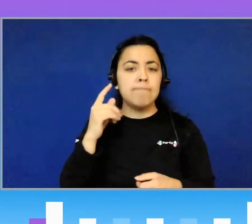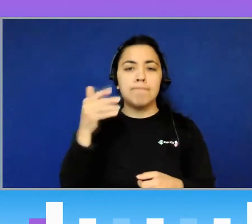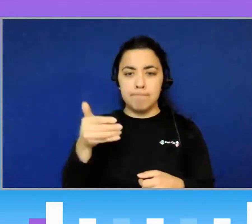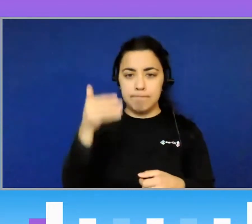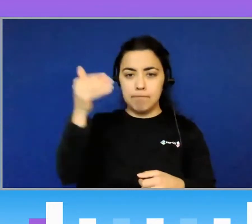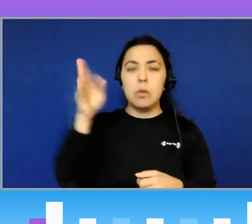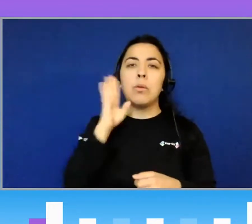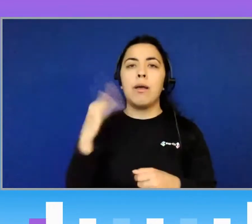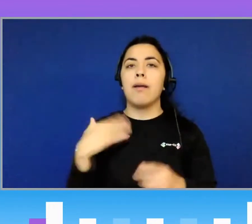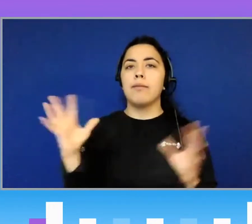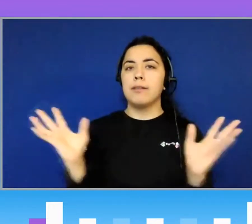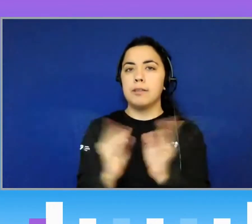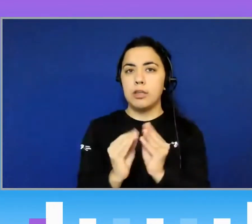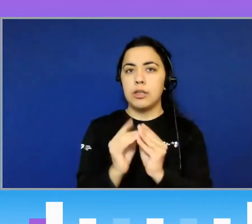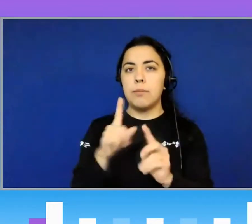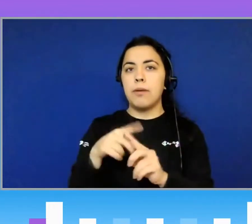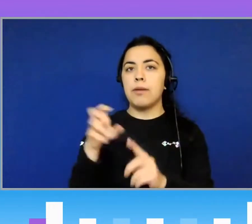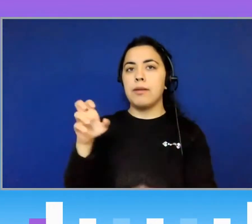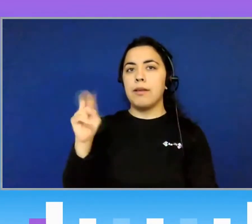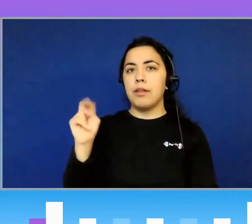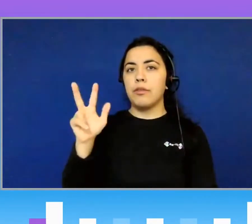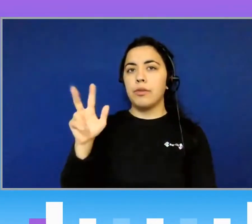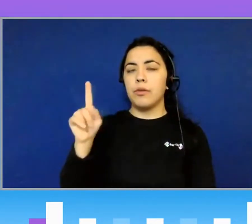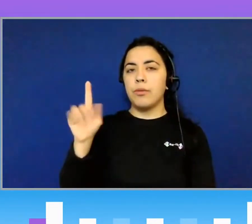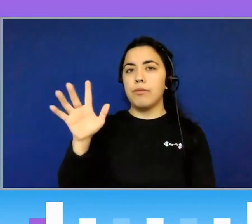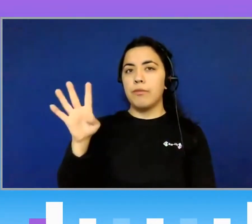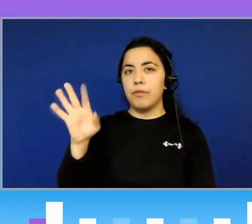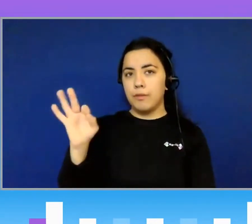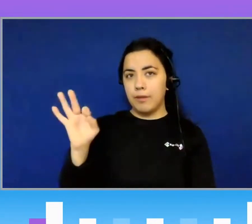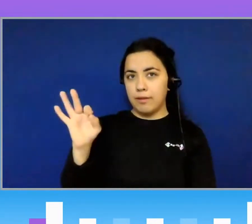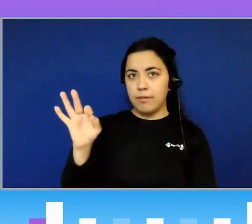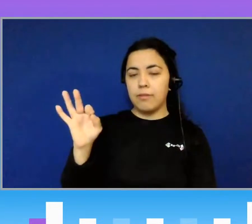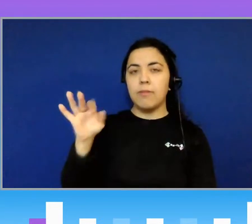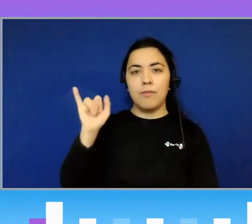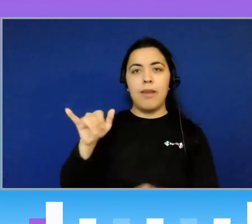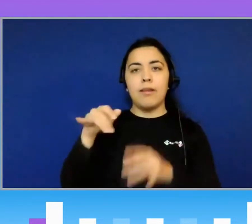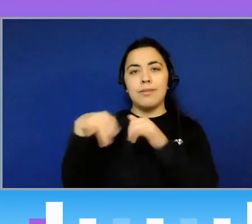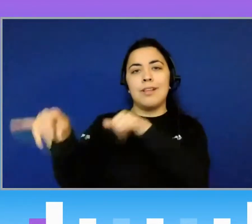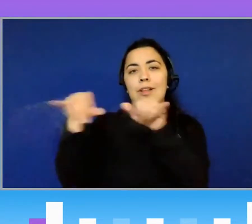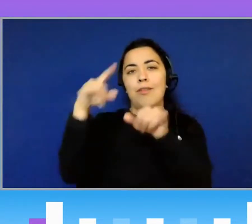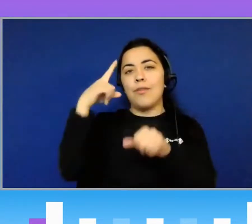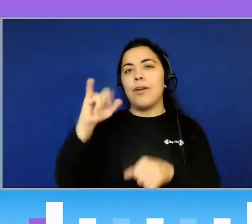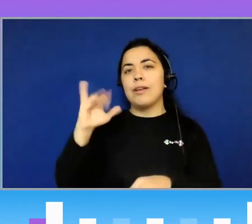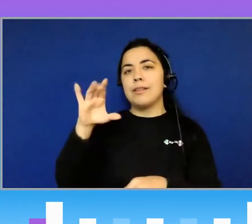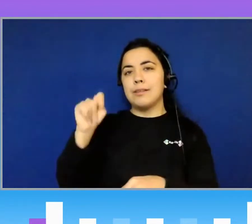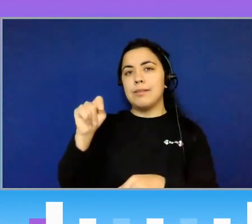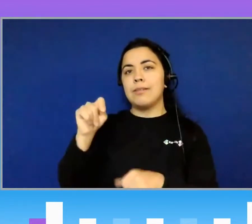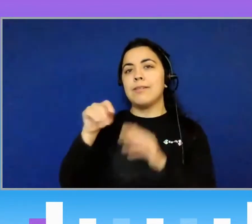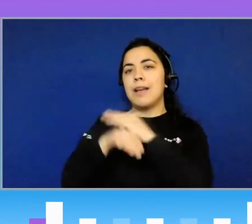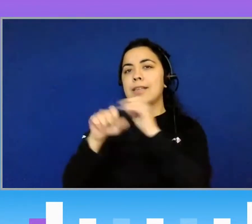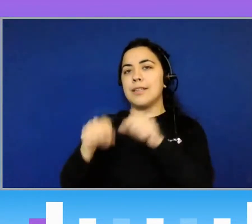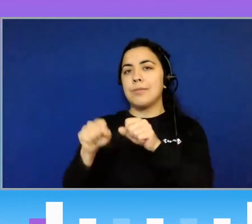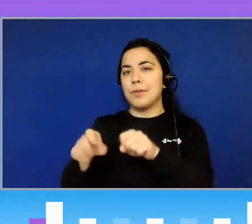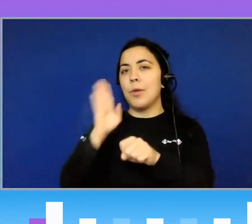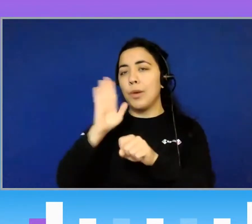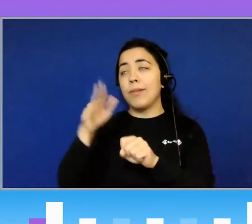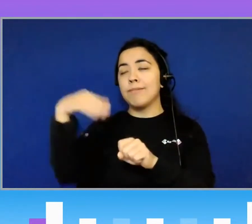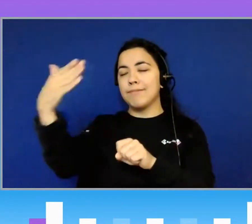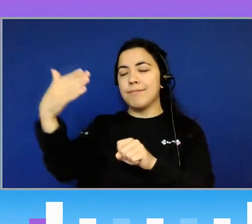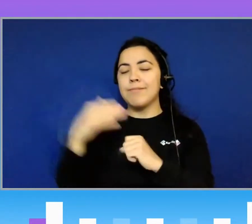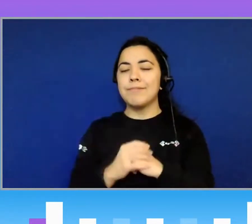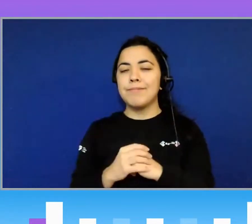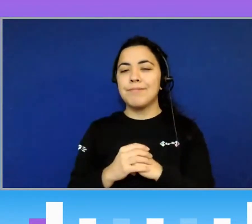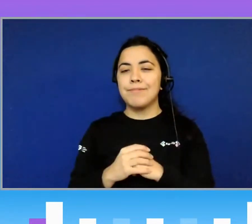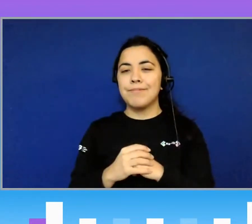on EN 301-549, the standard on ICT accessibility, also at another moment. Great. All that